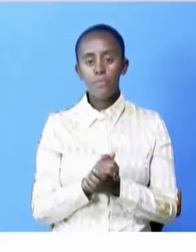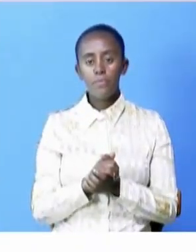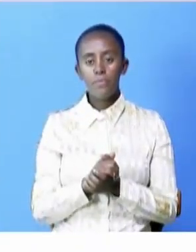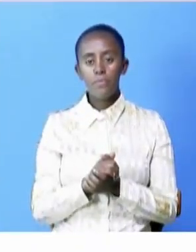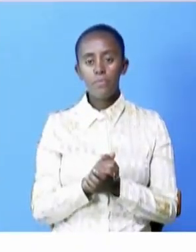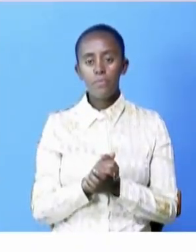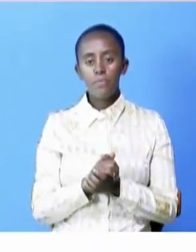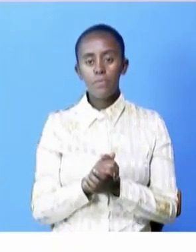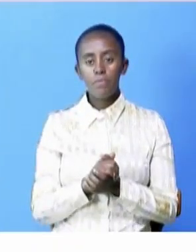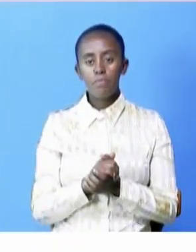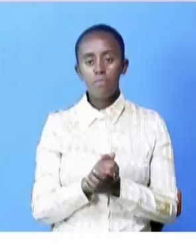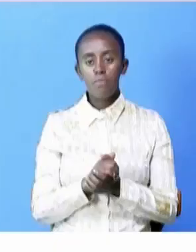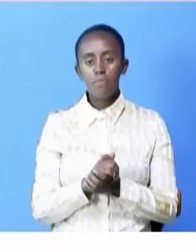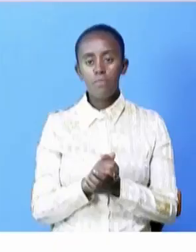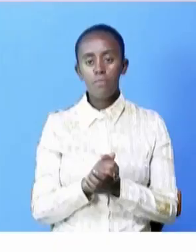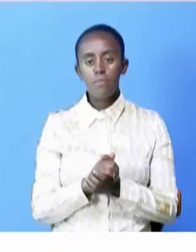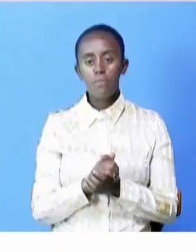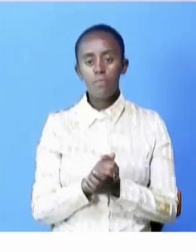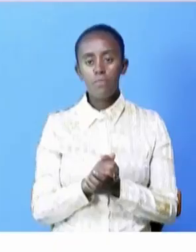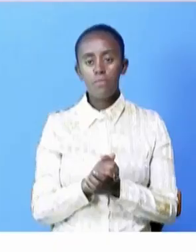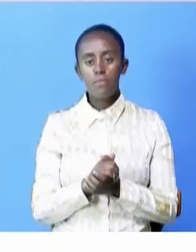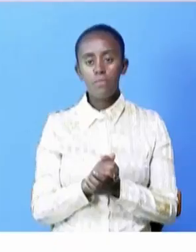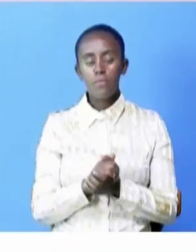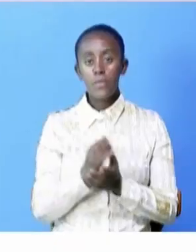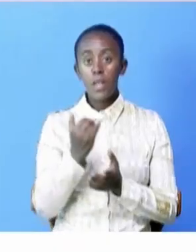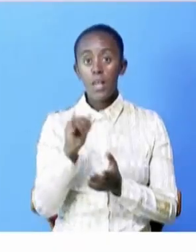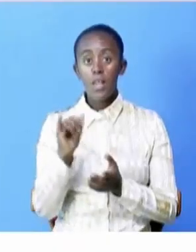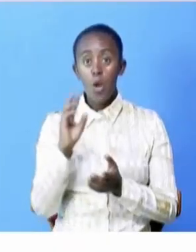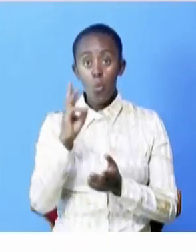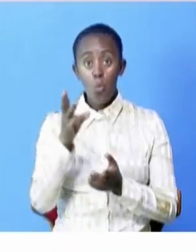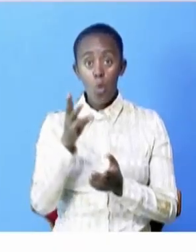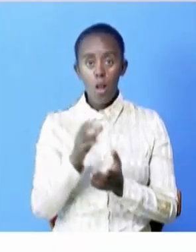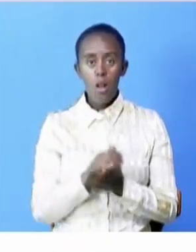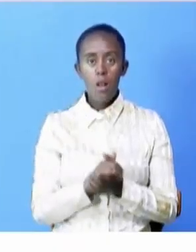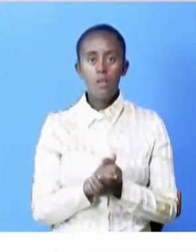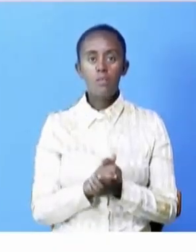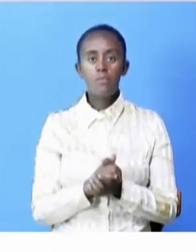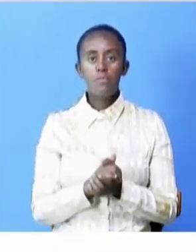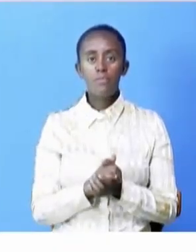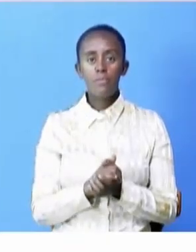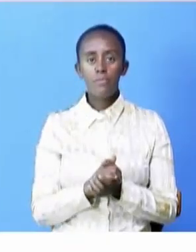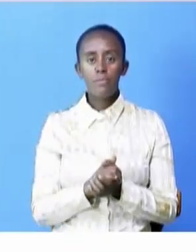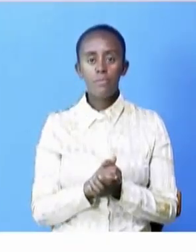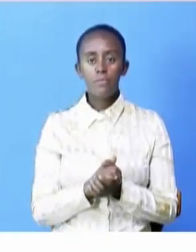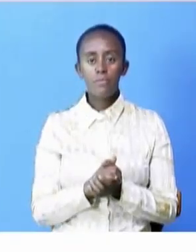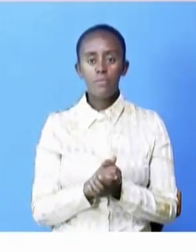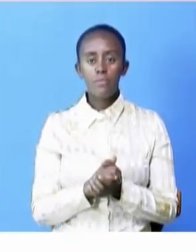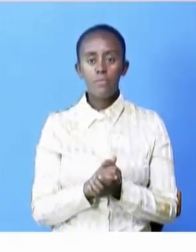They will